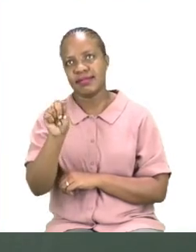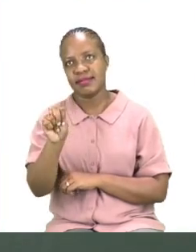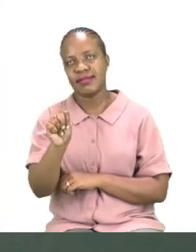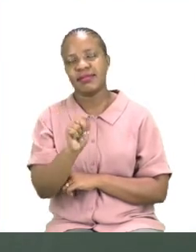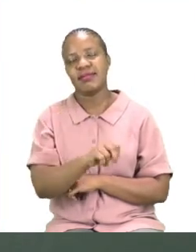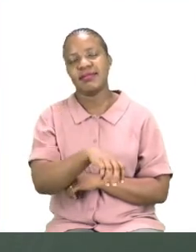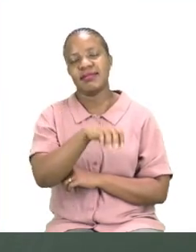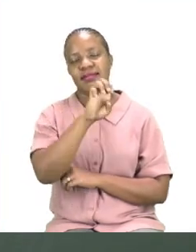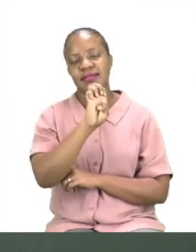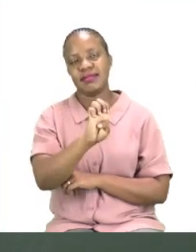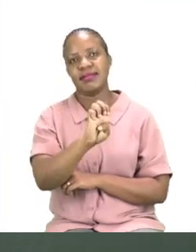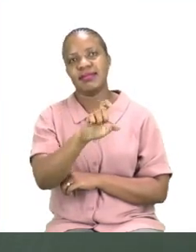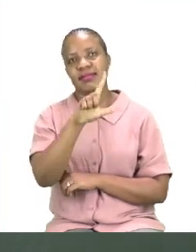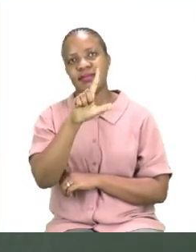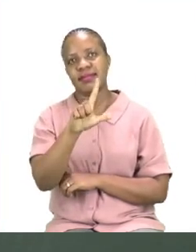11.